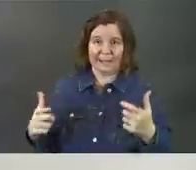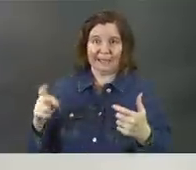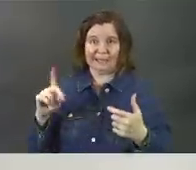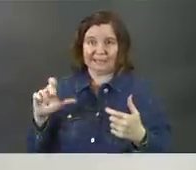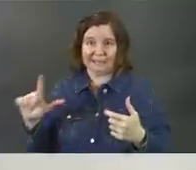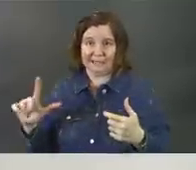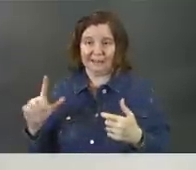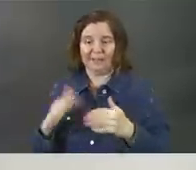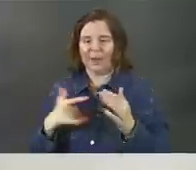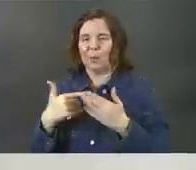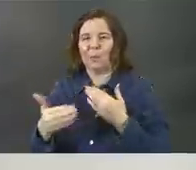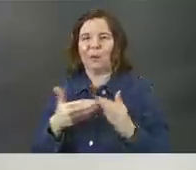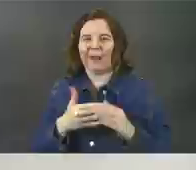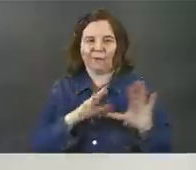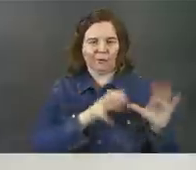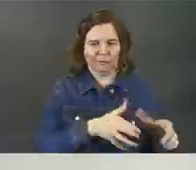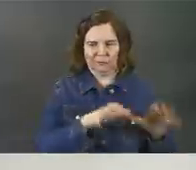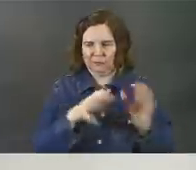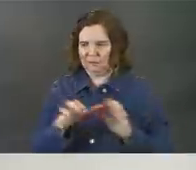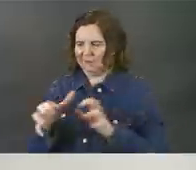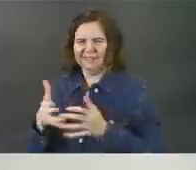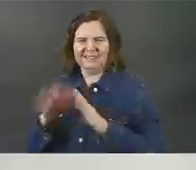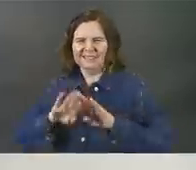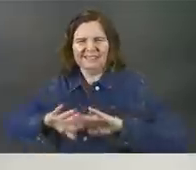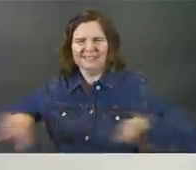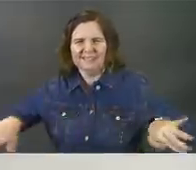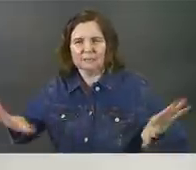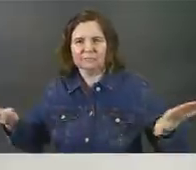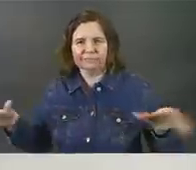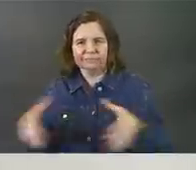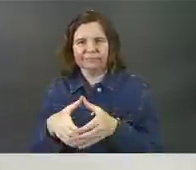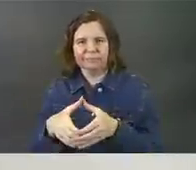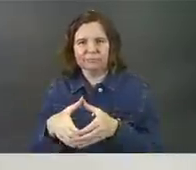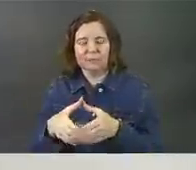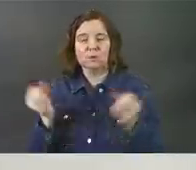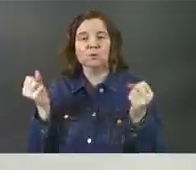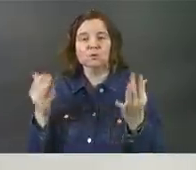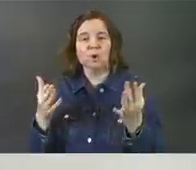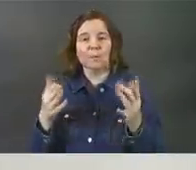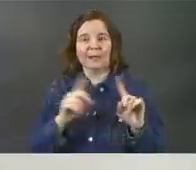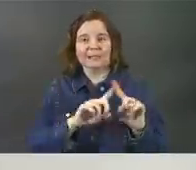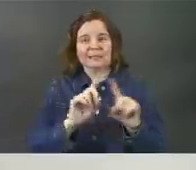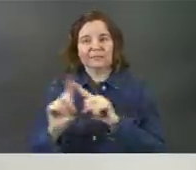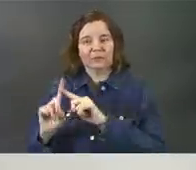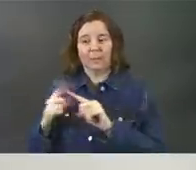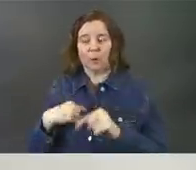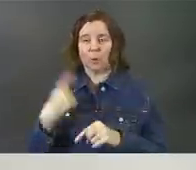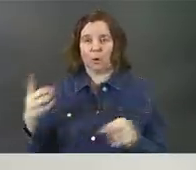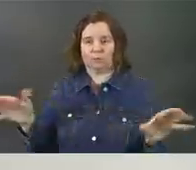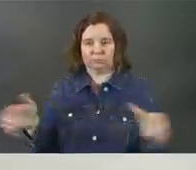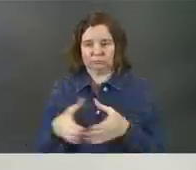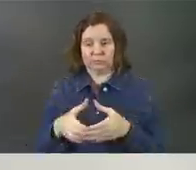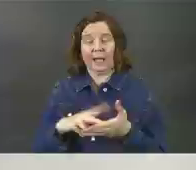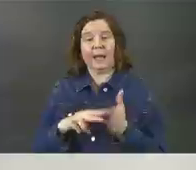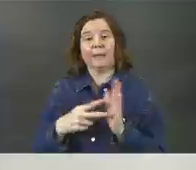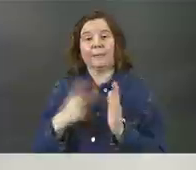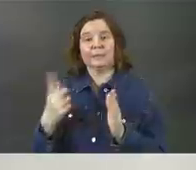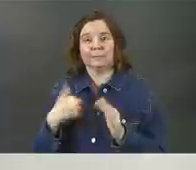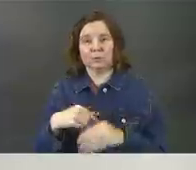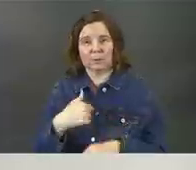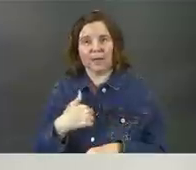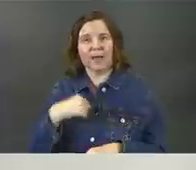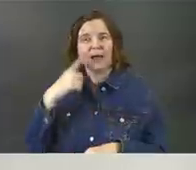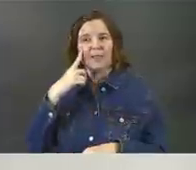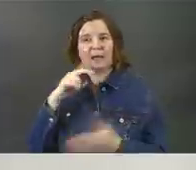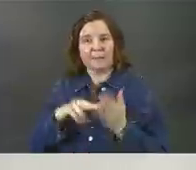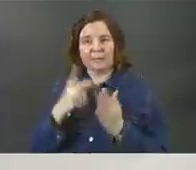deal than whatever camp we might find ourselves in. Yeah. There are so many camps, but we're one congregation, and it means something to me, and I